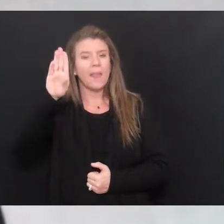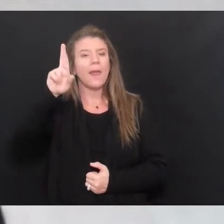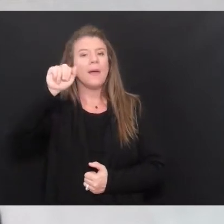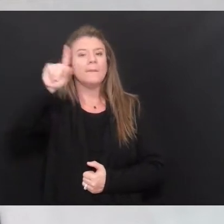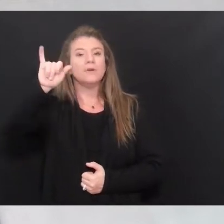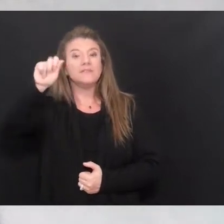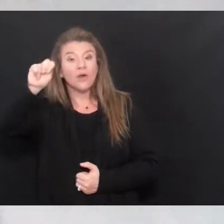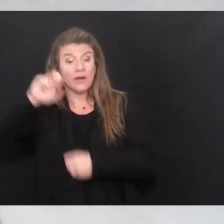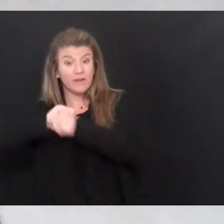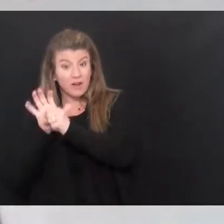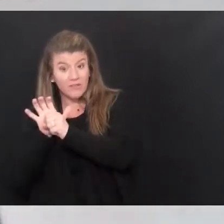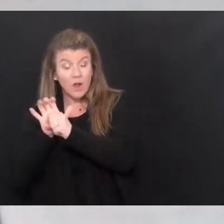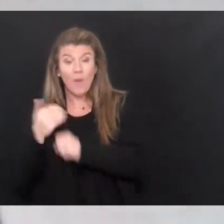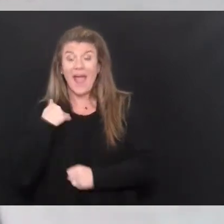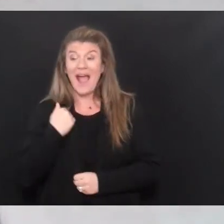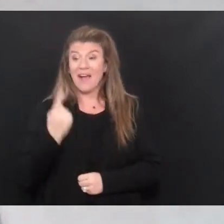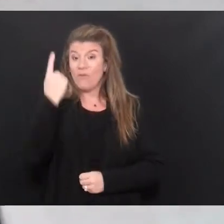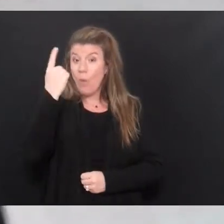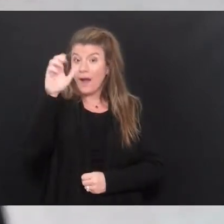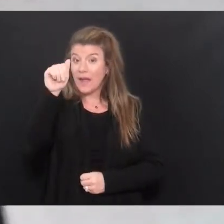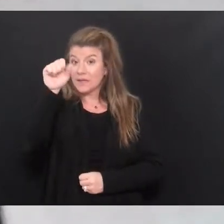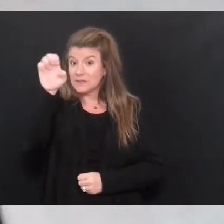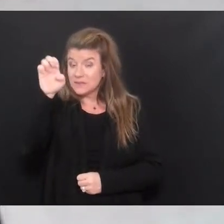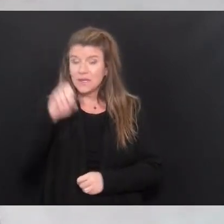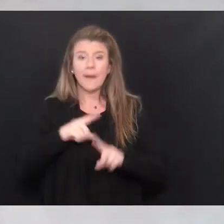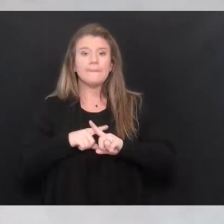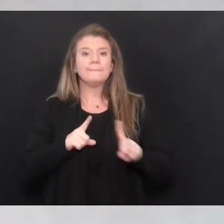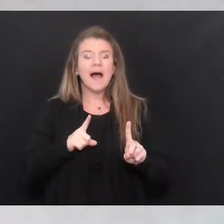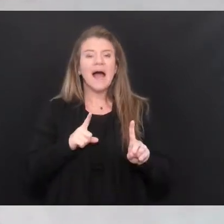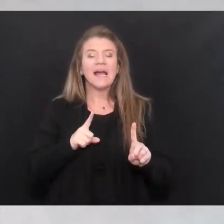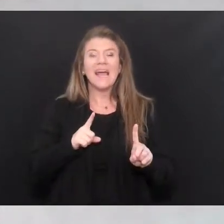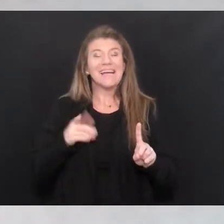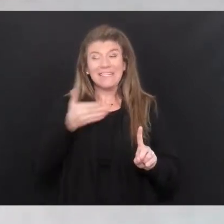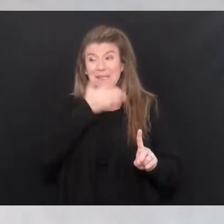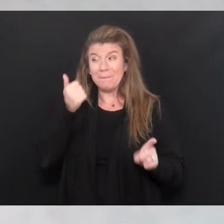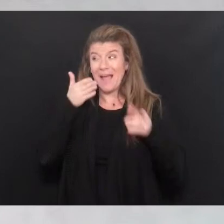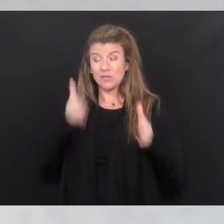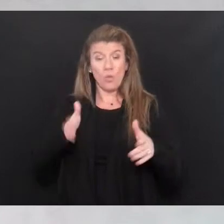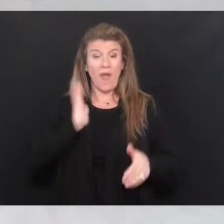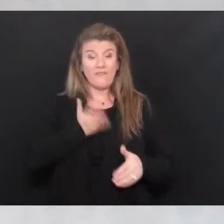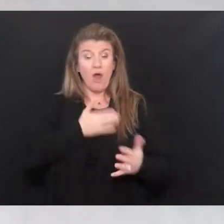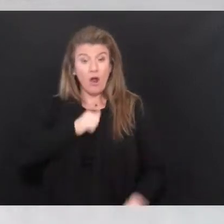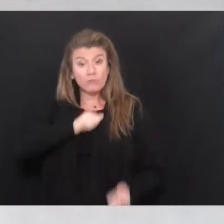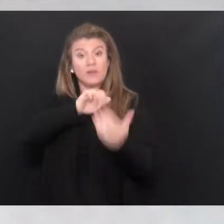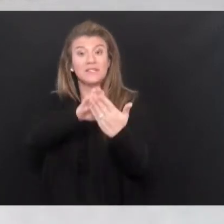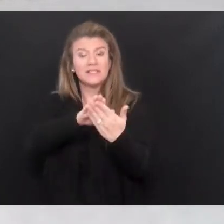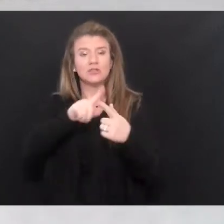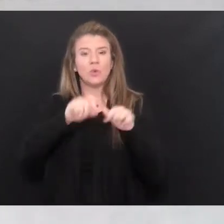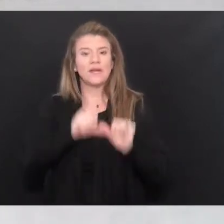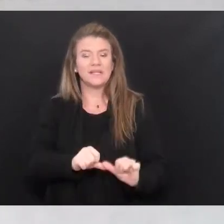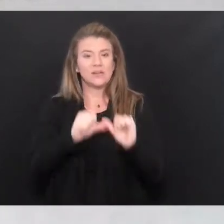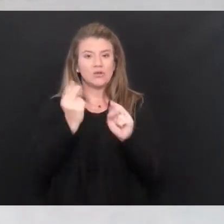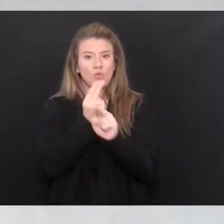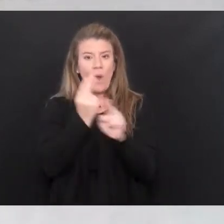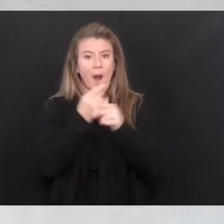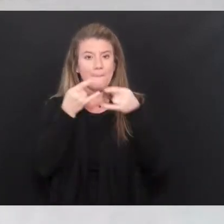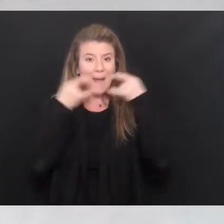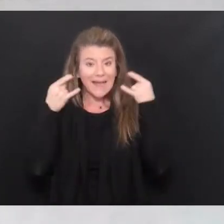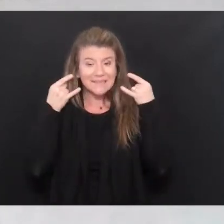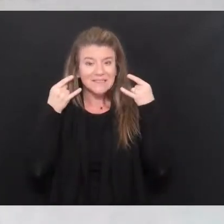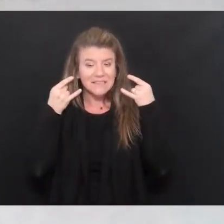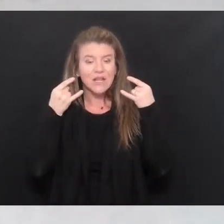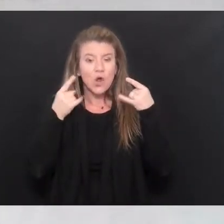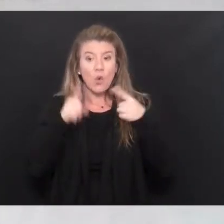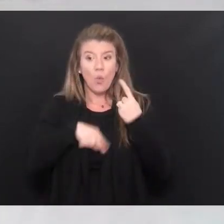variant. We do have one case here, as mentioned. The best way for us to address these issues are to continue to wear our masks when we're in